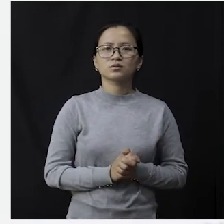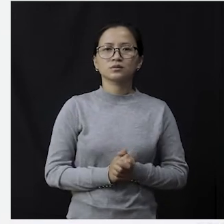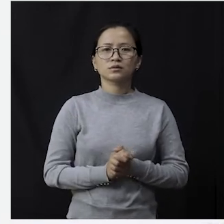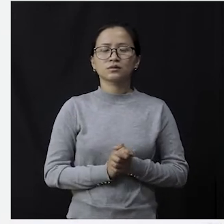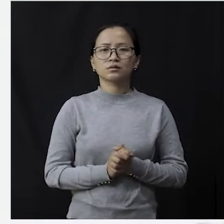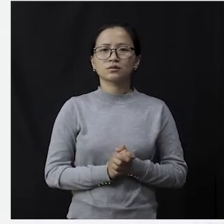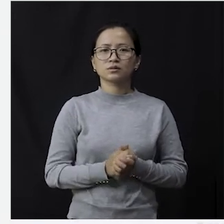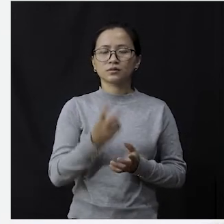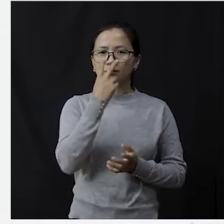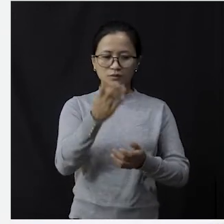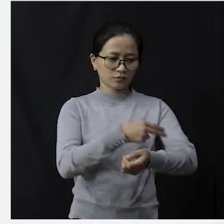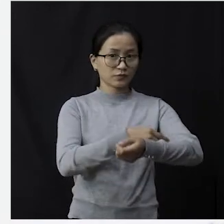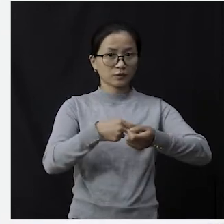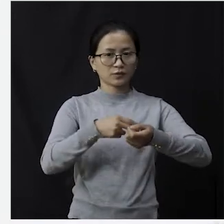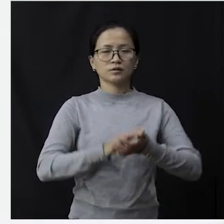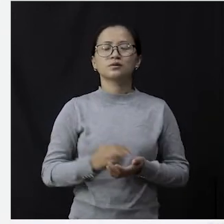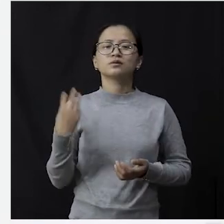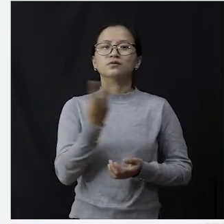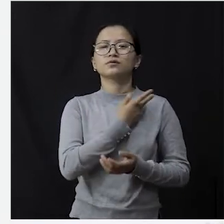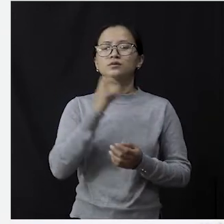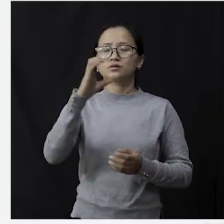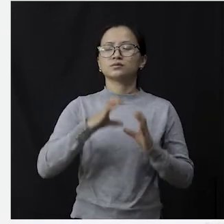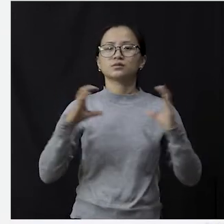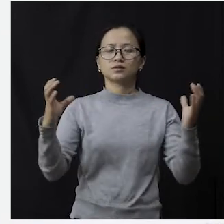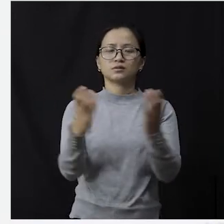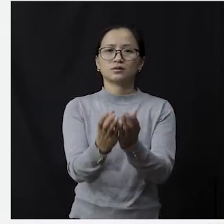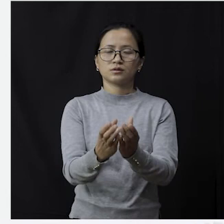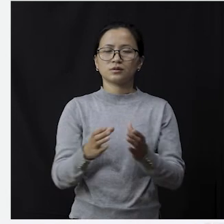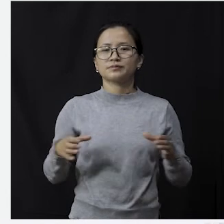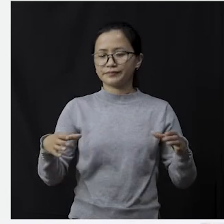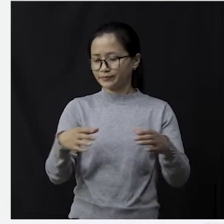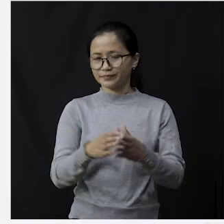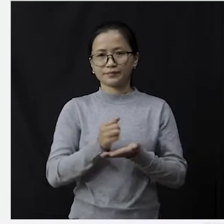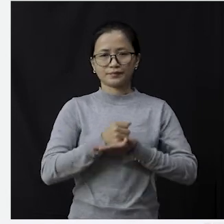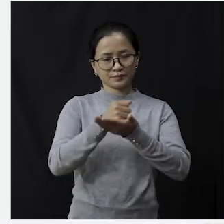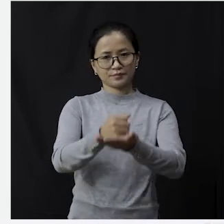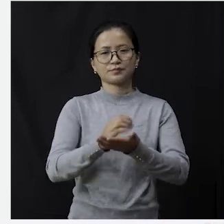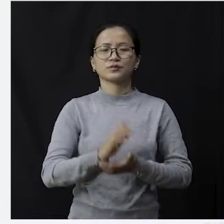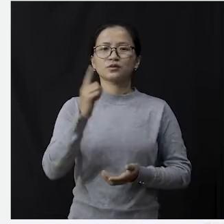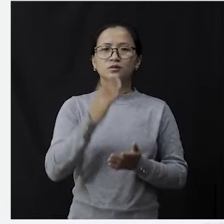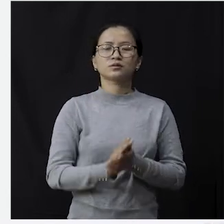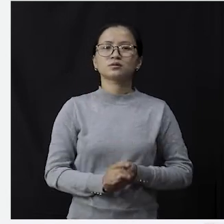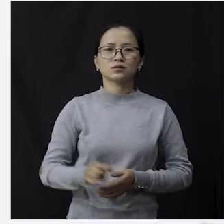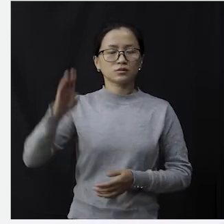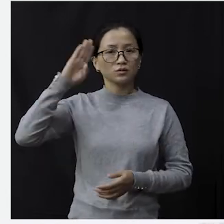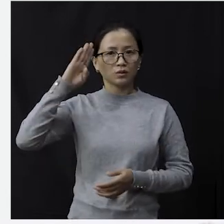next one, you can see the names of our community helpers. So the first one is a